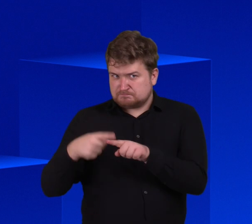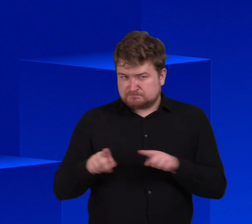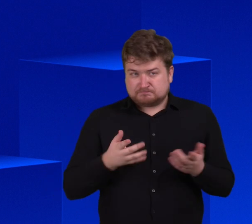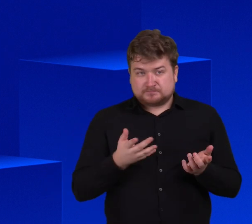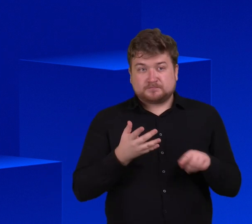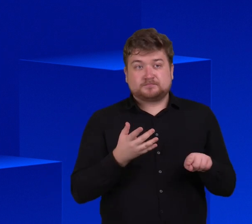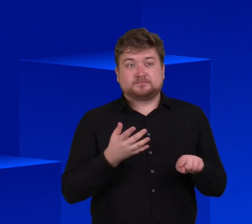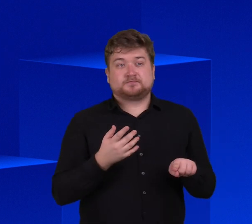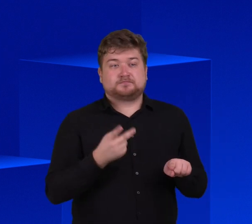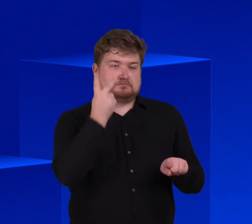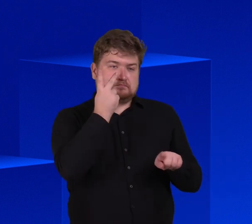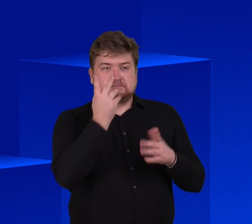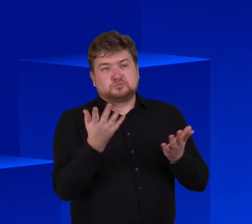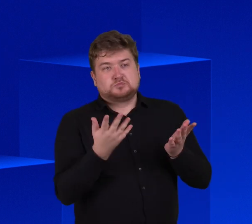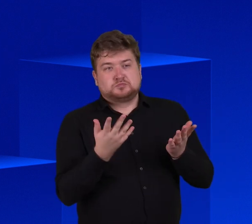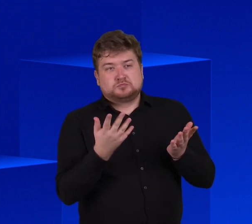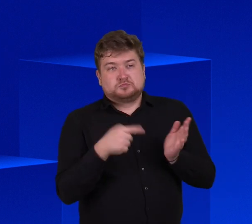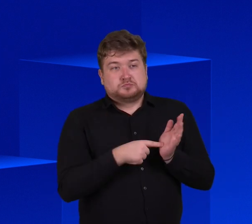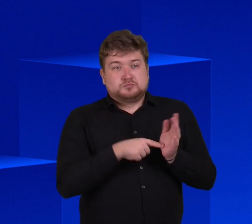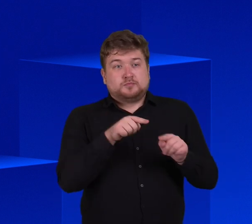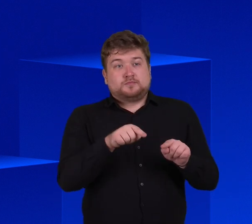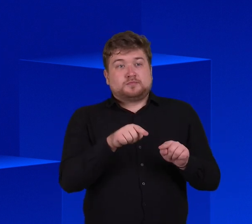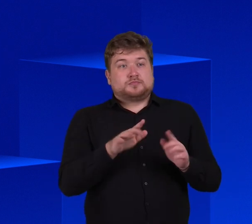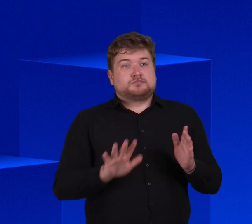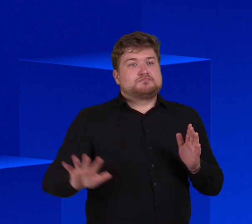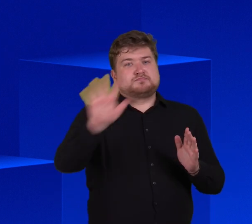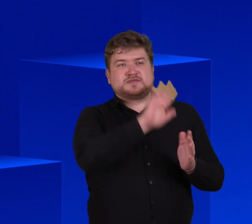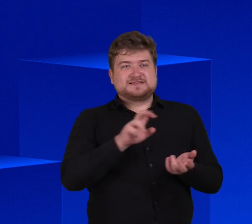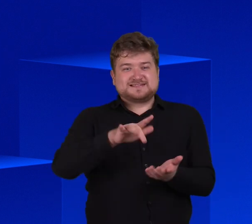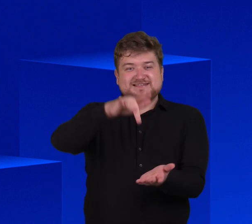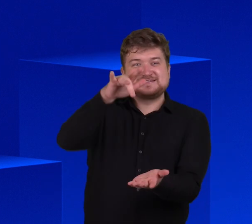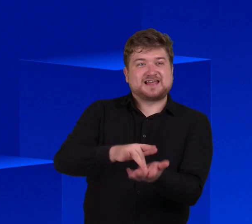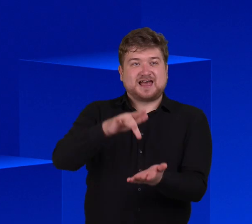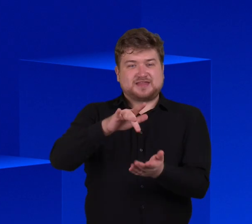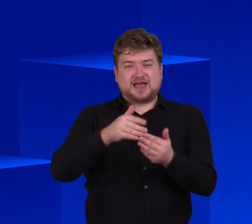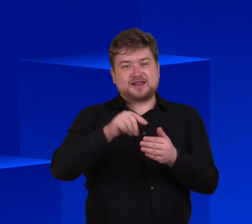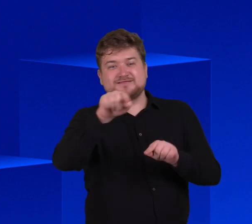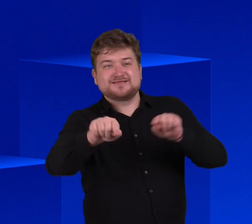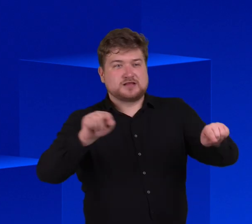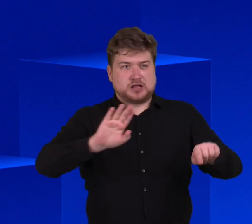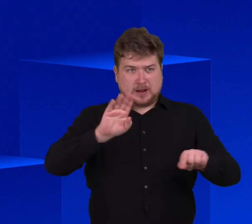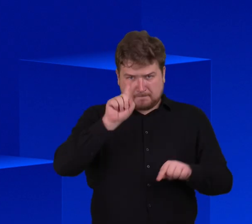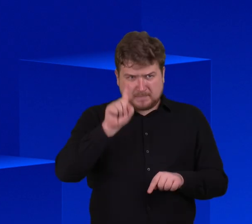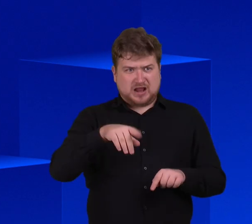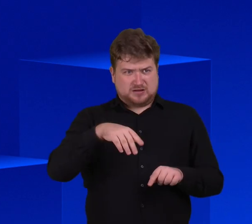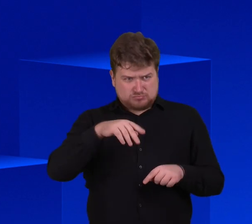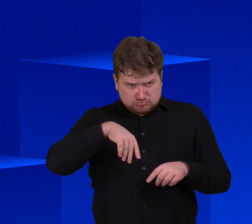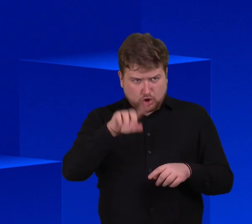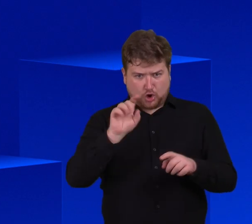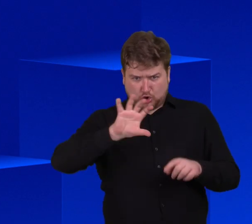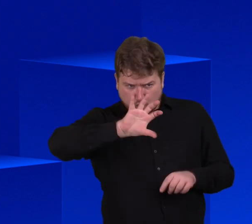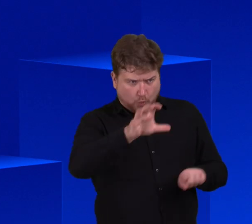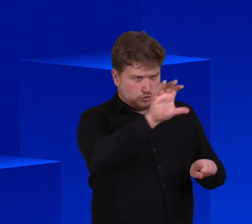But because the access to the services of general interest is lower than in case of the